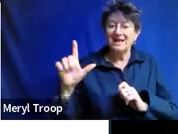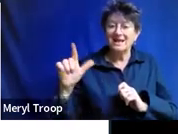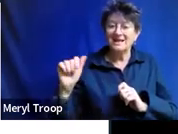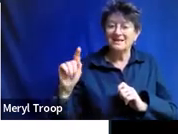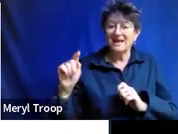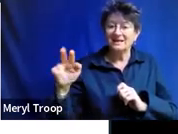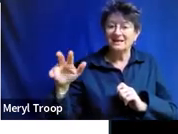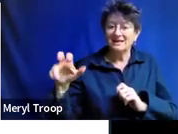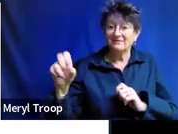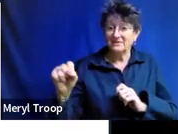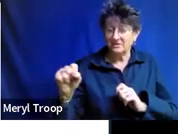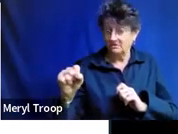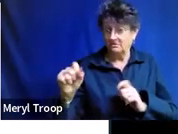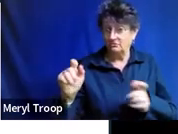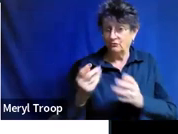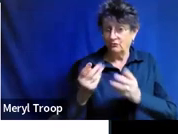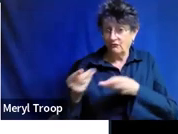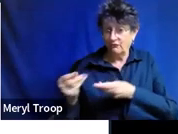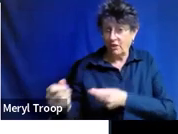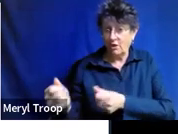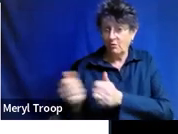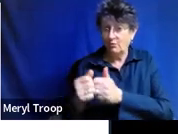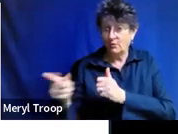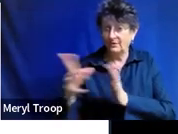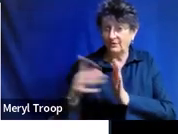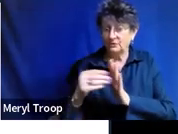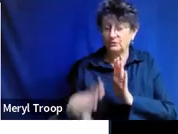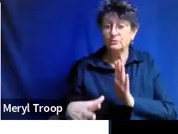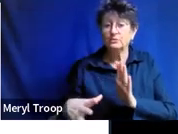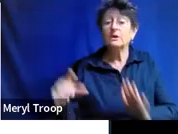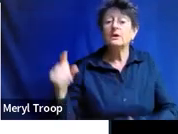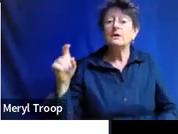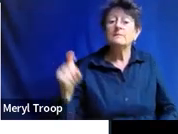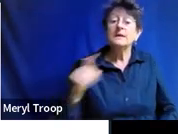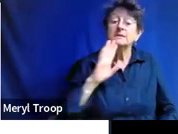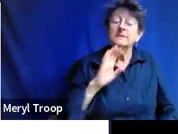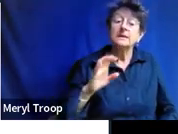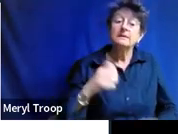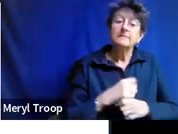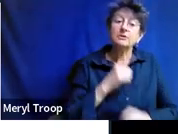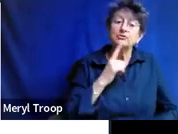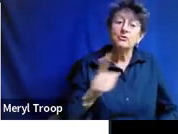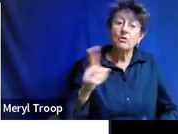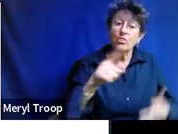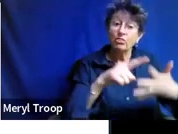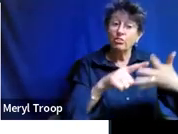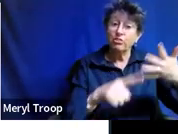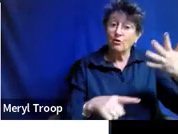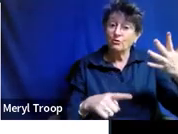with them. But it needs to be, just make sure that those courses are